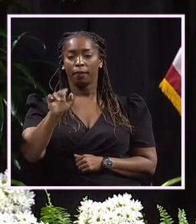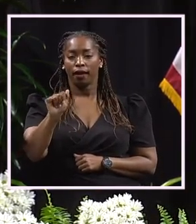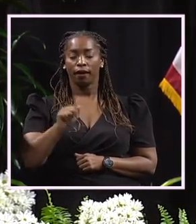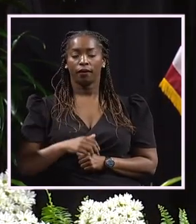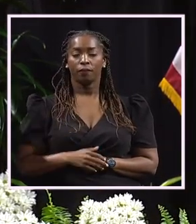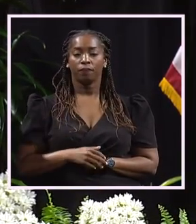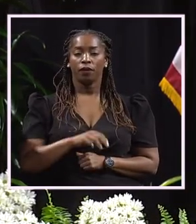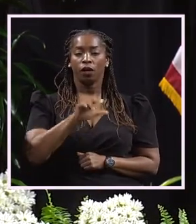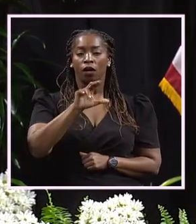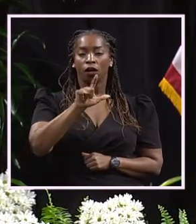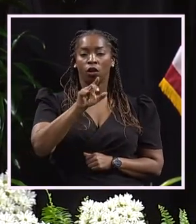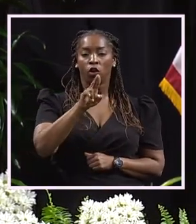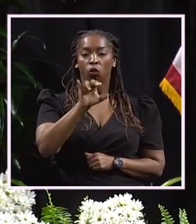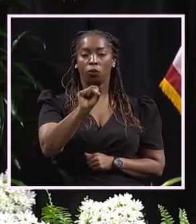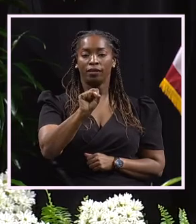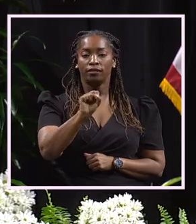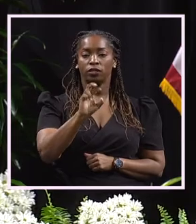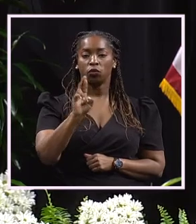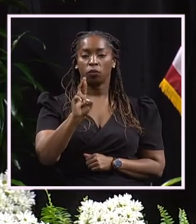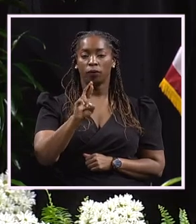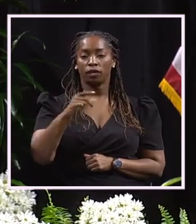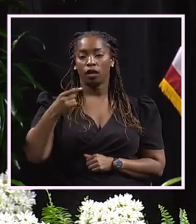Luis Roberto Garcia.